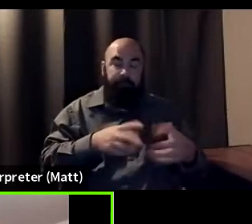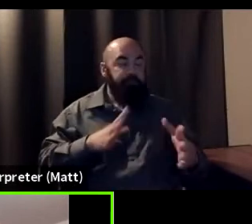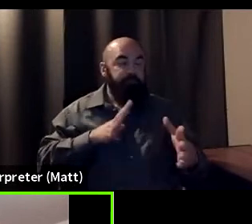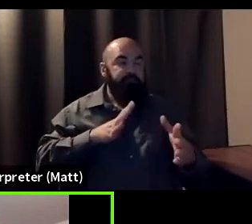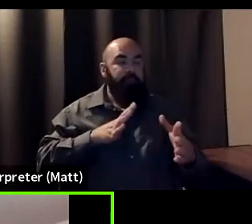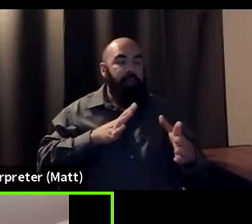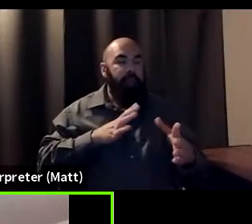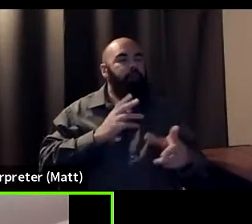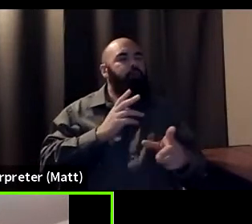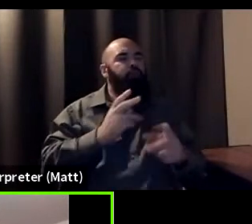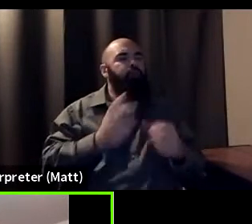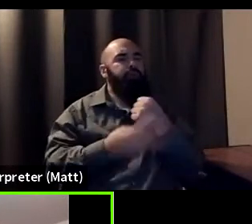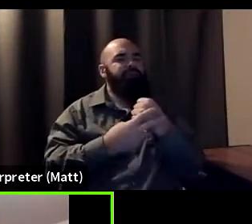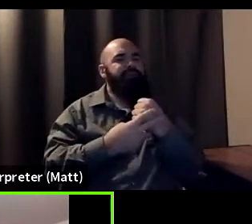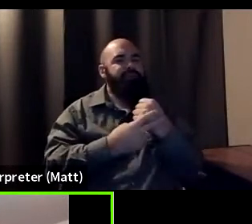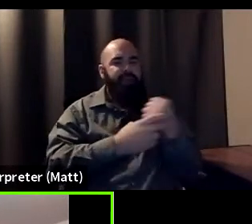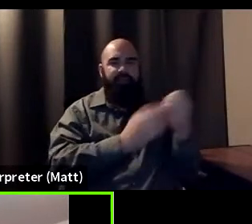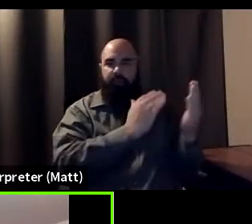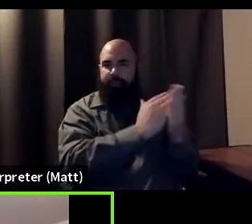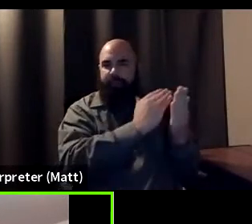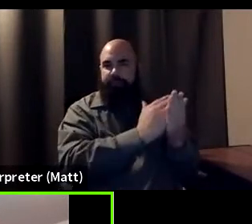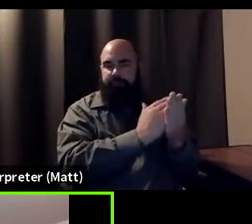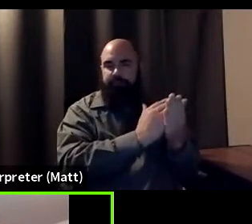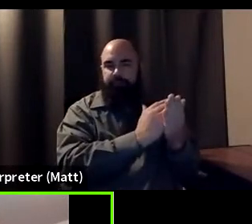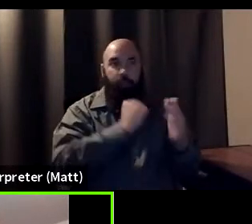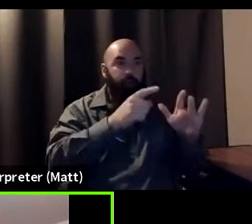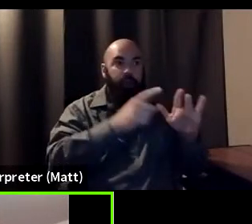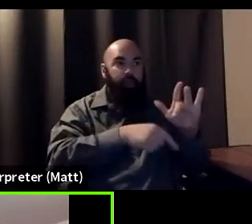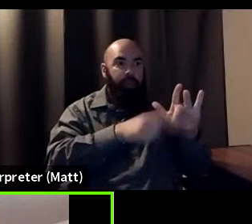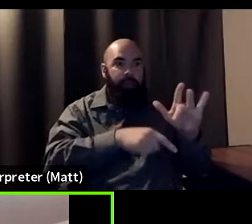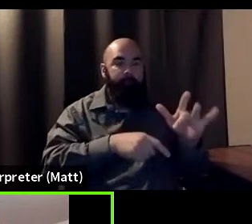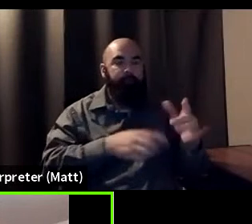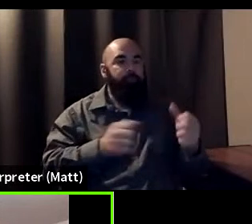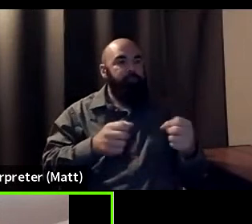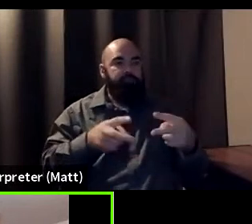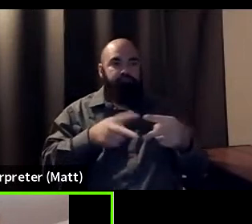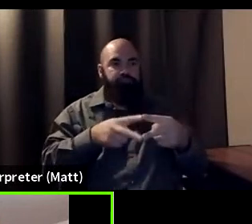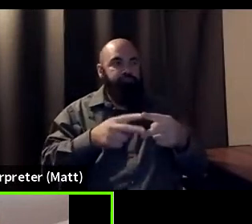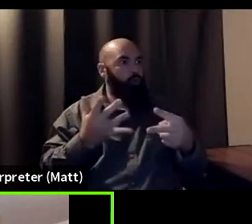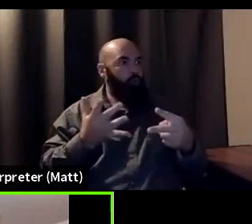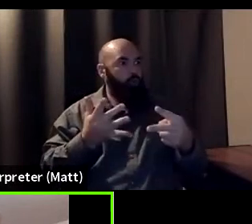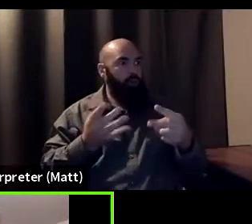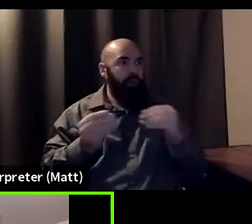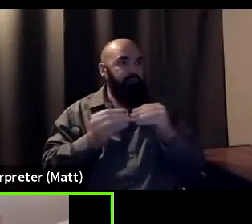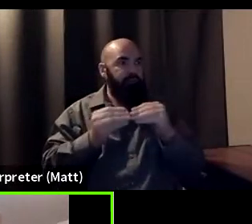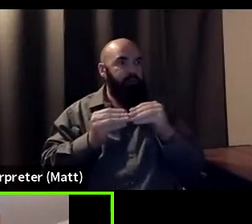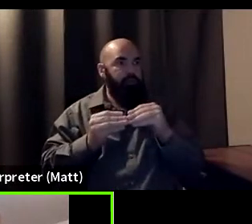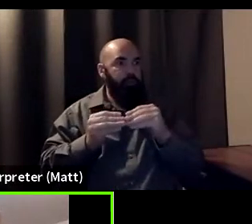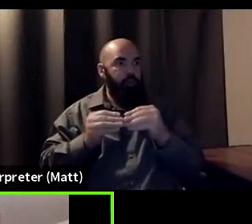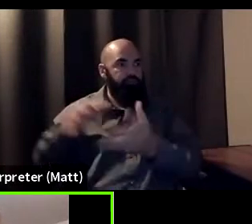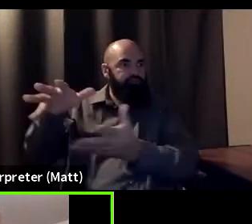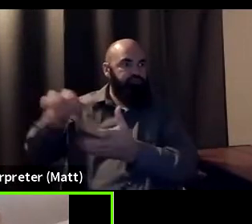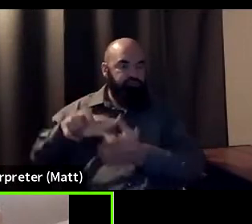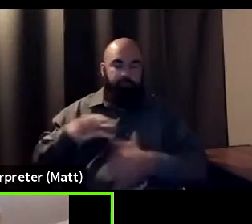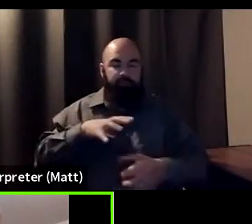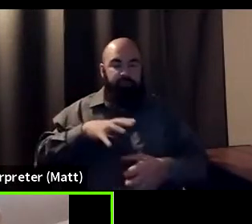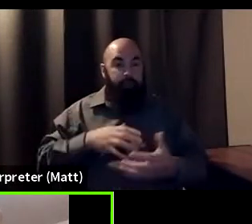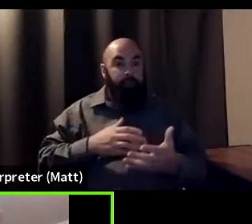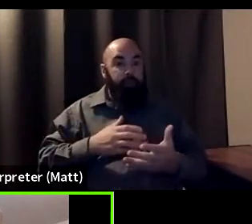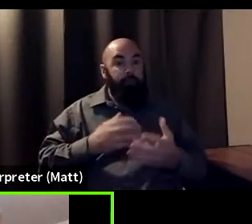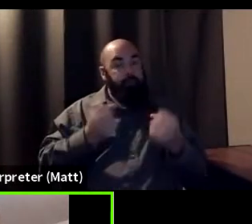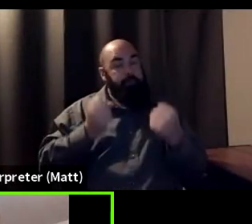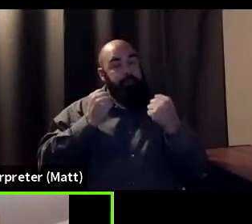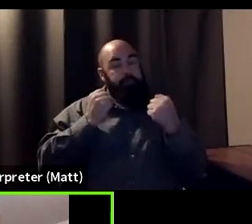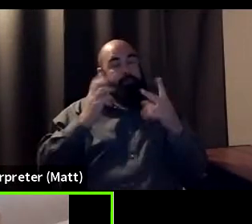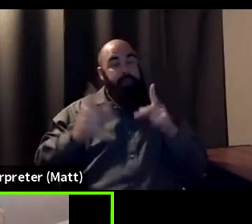their space, and they can get the Moderna and Pfizer. Actually, though, we have a lot of people who want the one and done